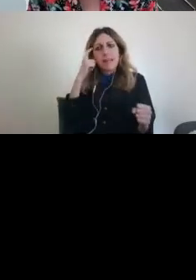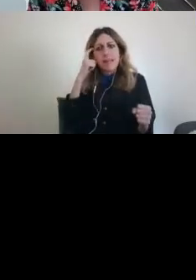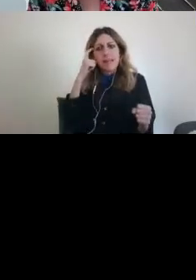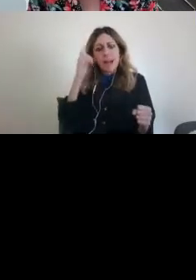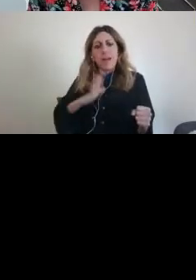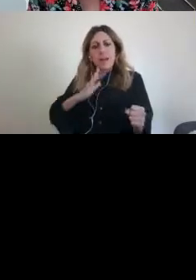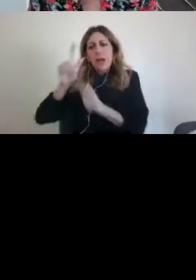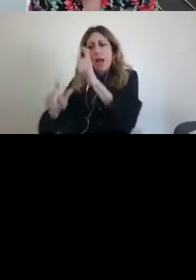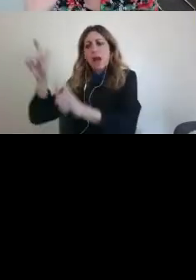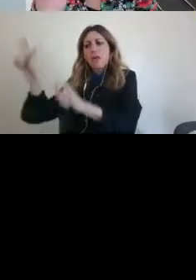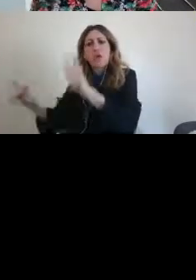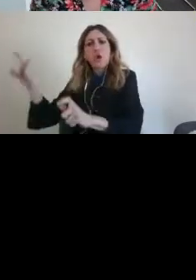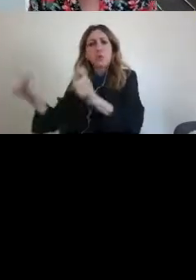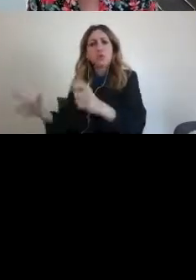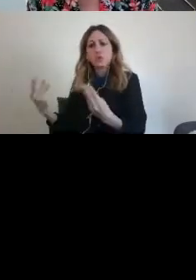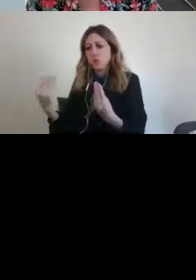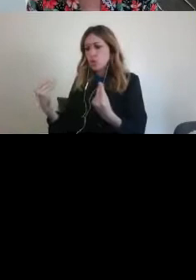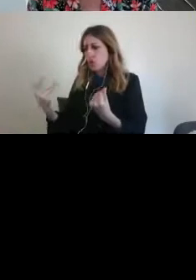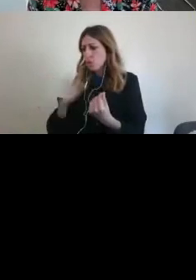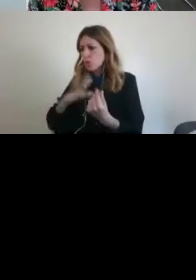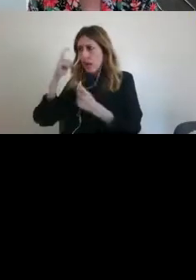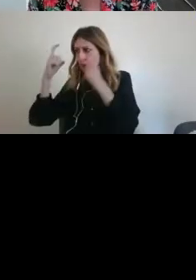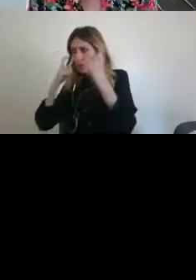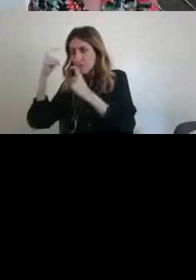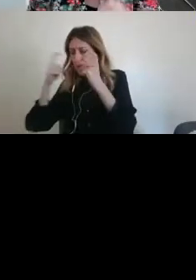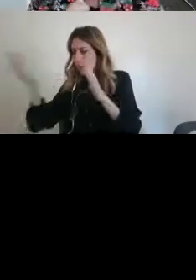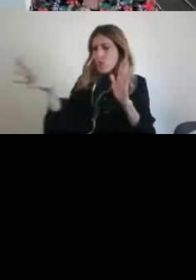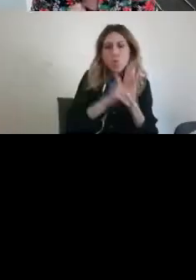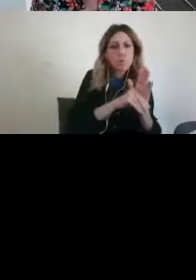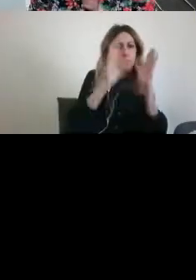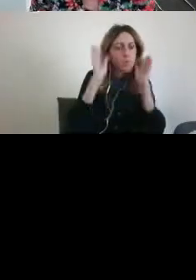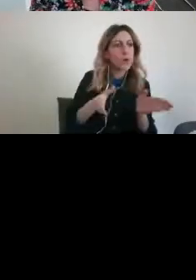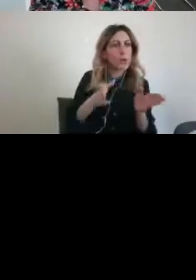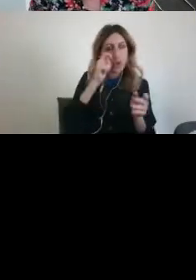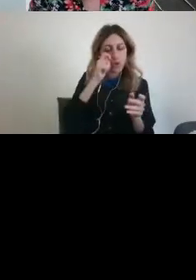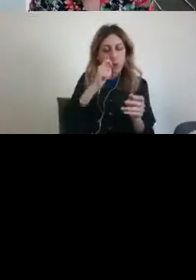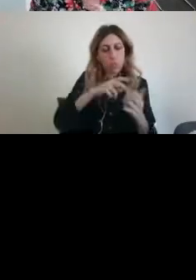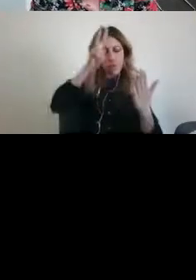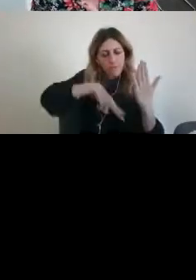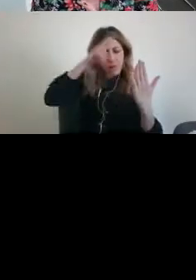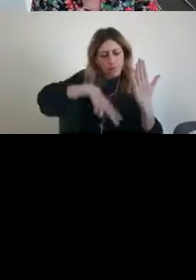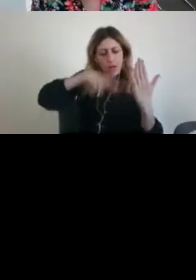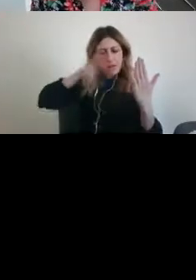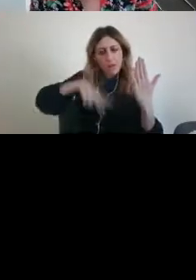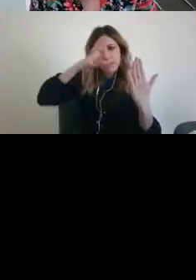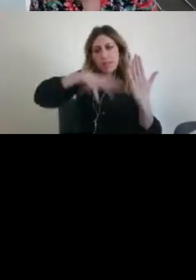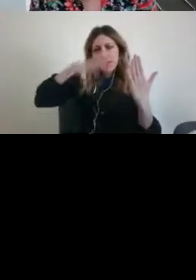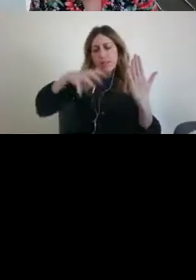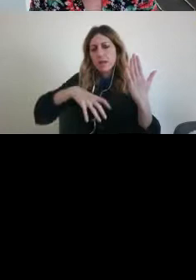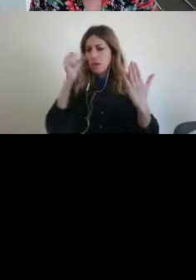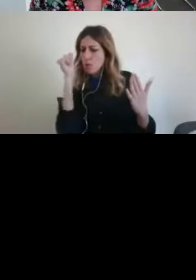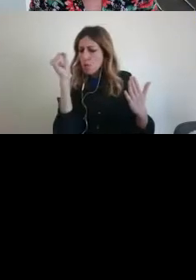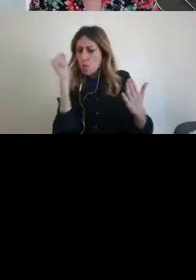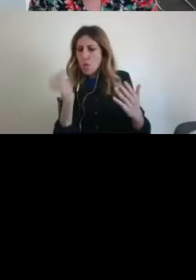text also rise. And we've known for a while that Google reads text, and it's getting better and better in parsing text and matching